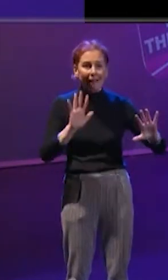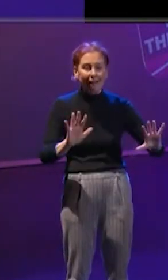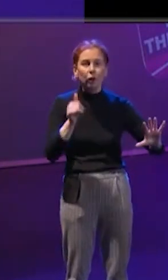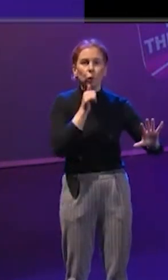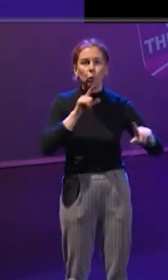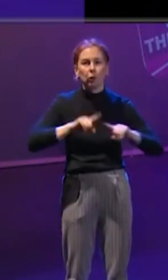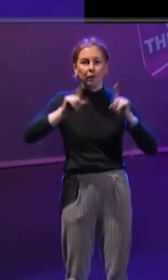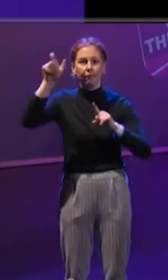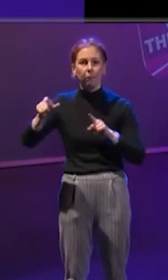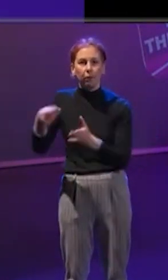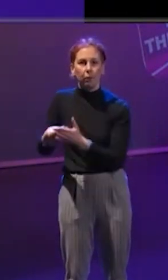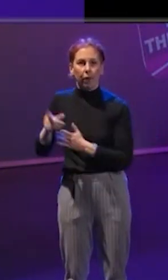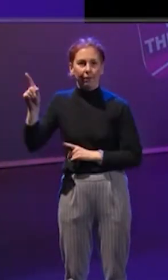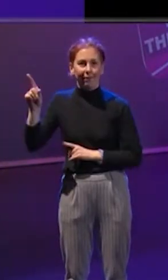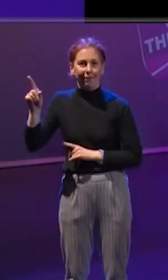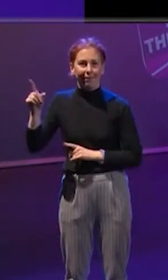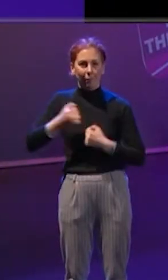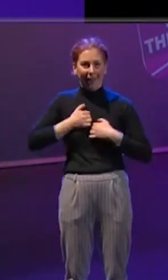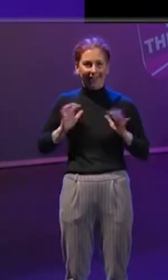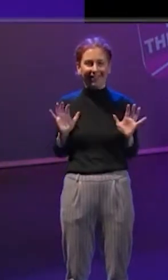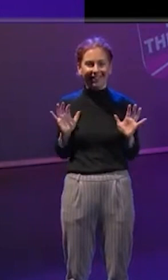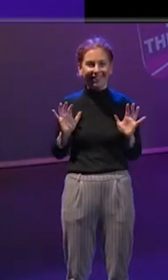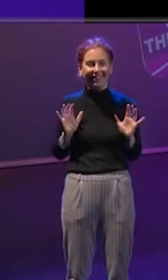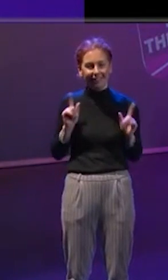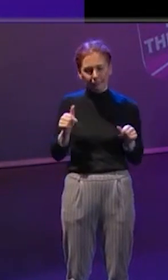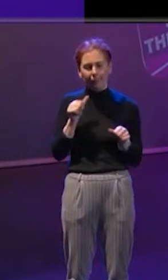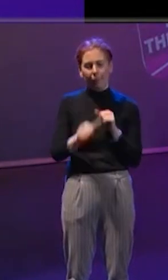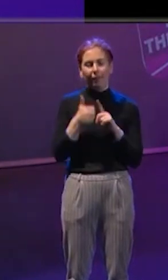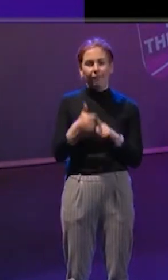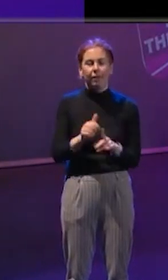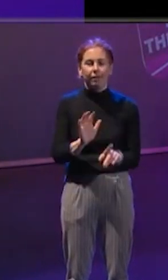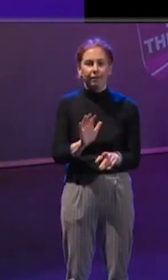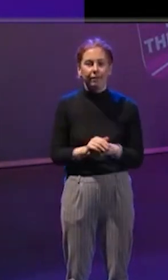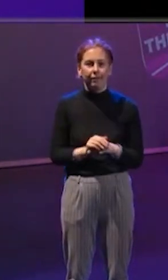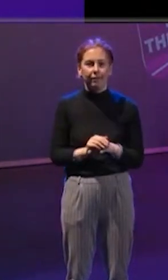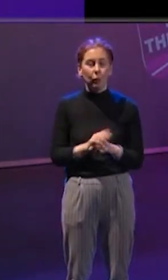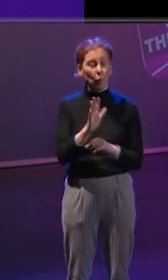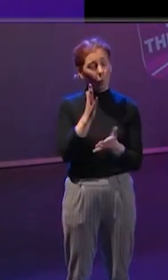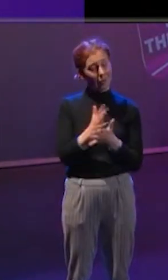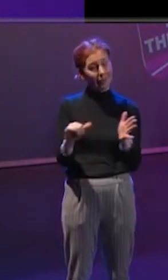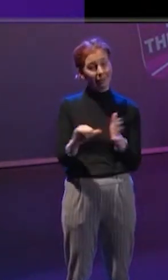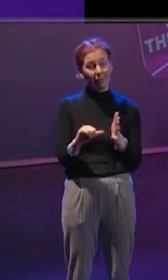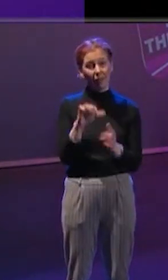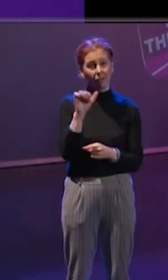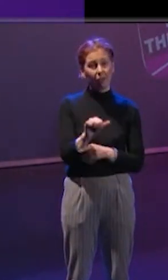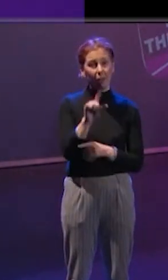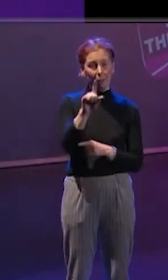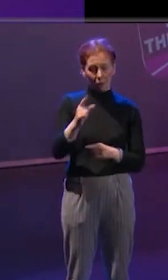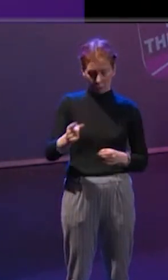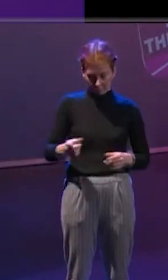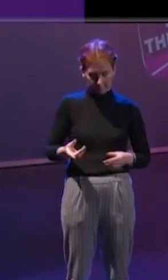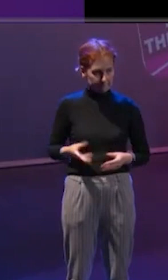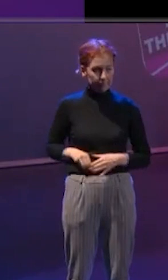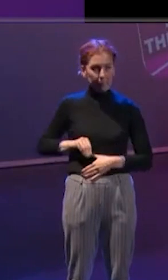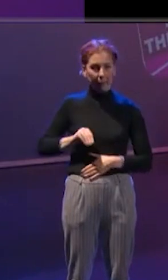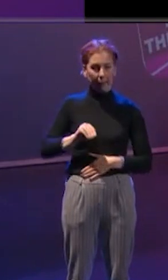career. But yes, it's difficult. But I would never advise people putting their own money into